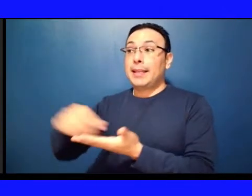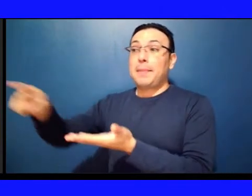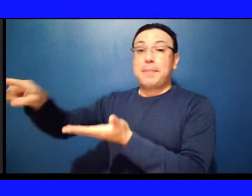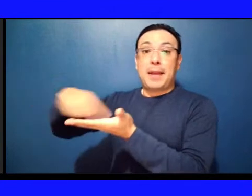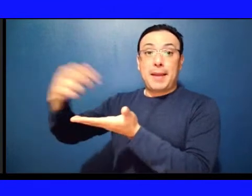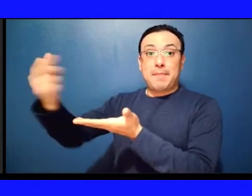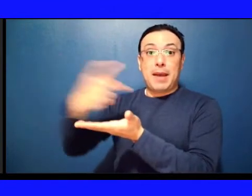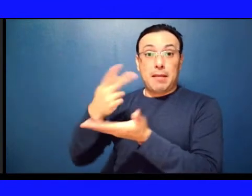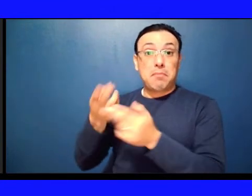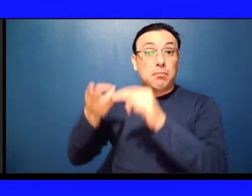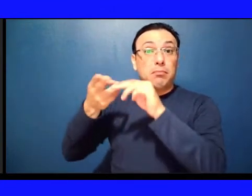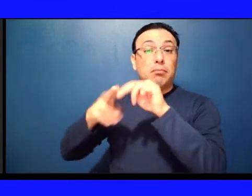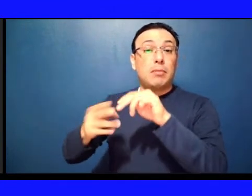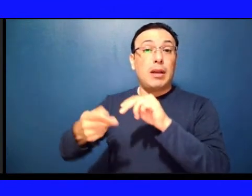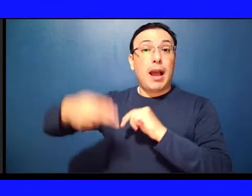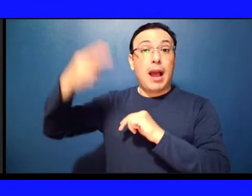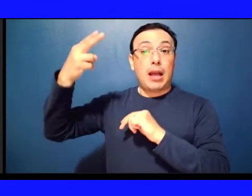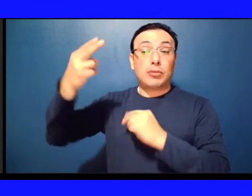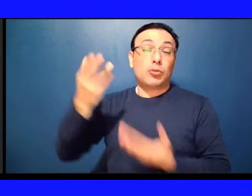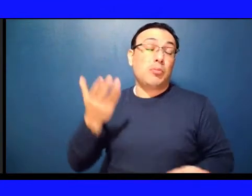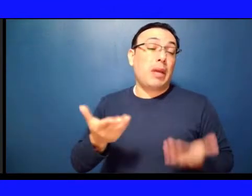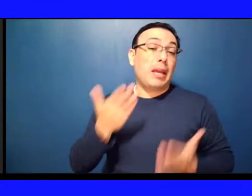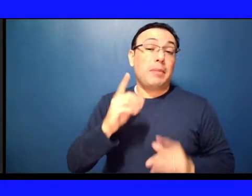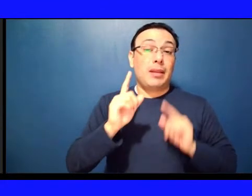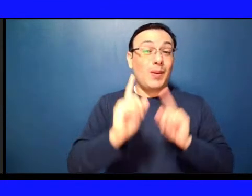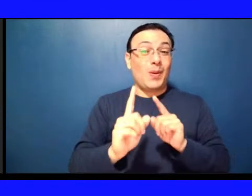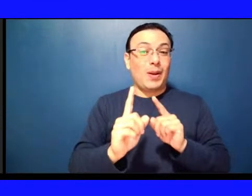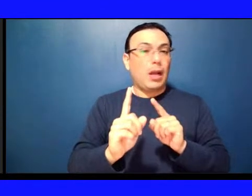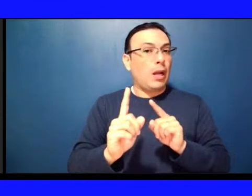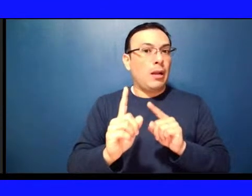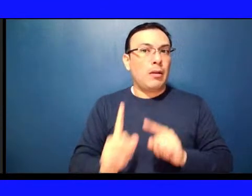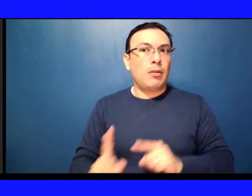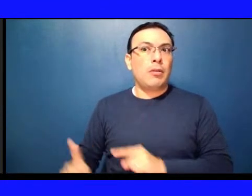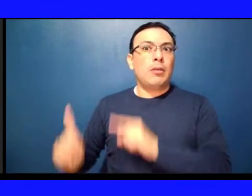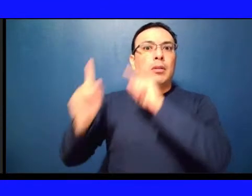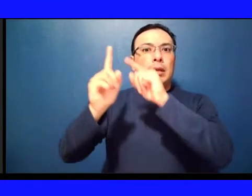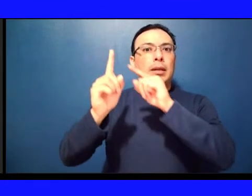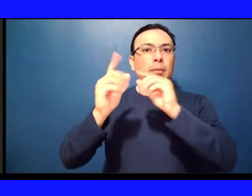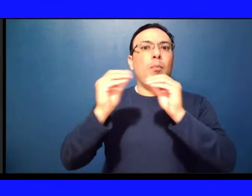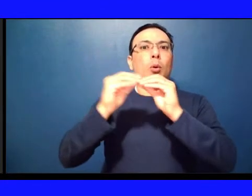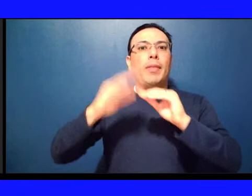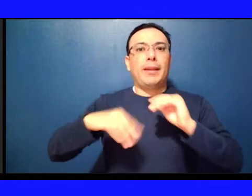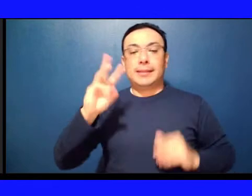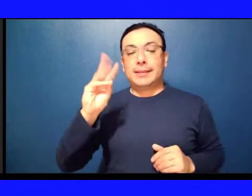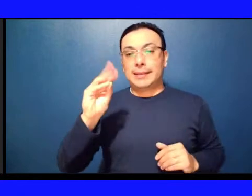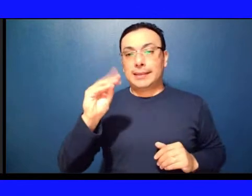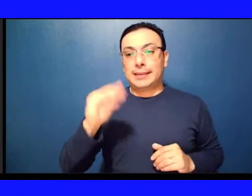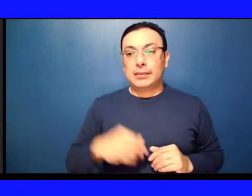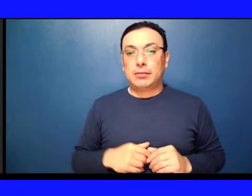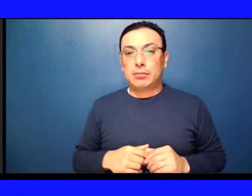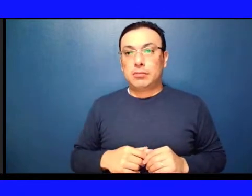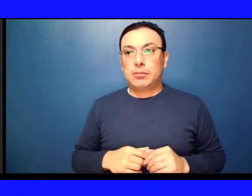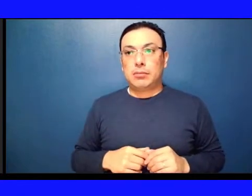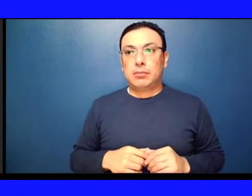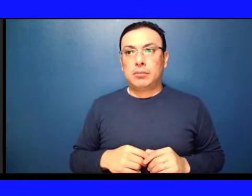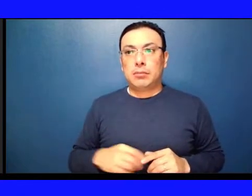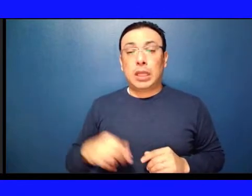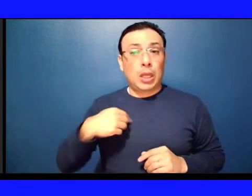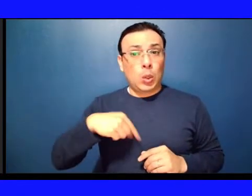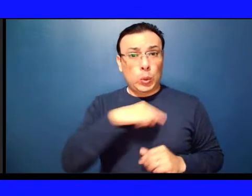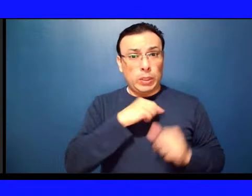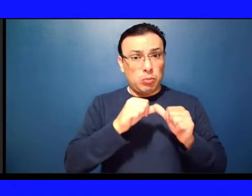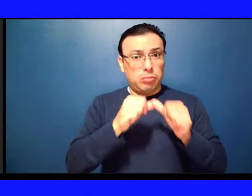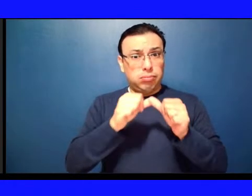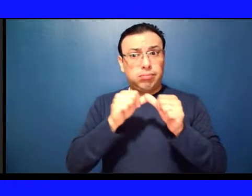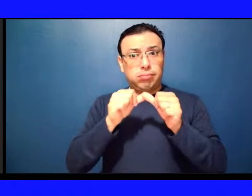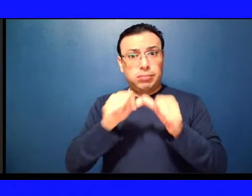a higher target than 60 makes sense seems wise, because we are moving into our new normal. So it